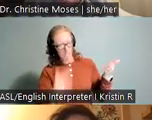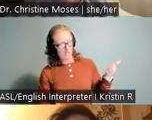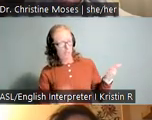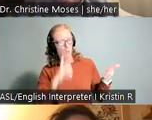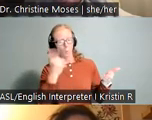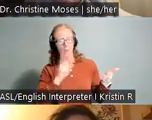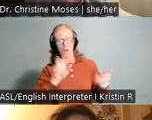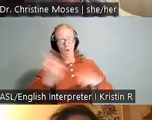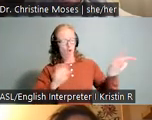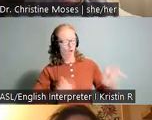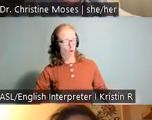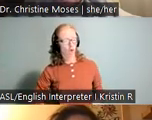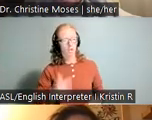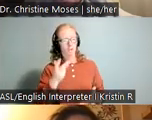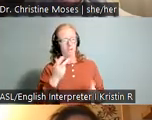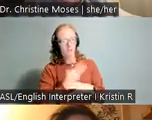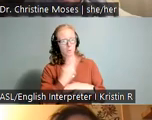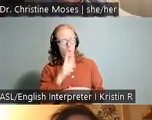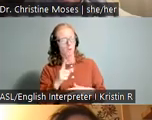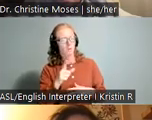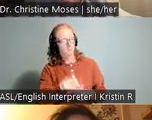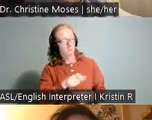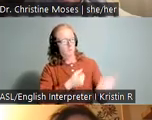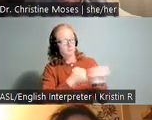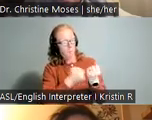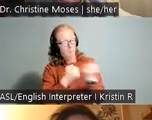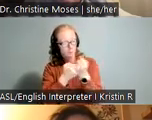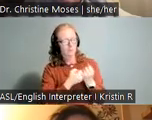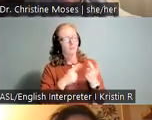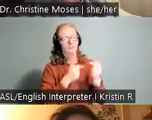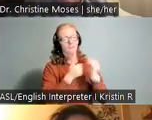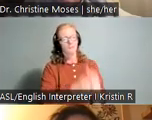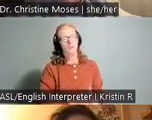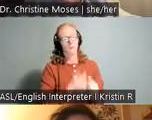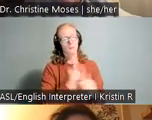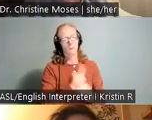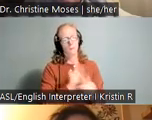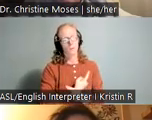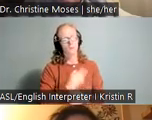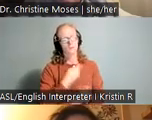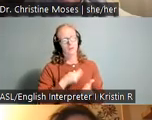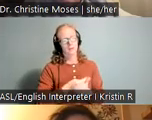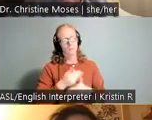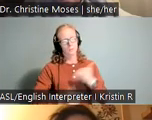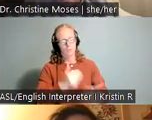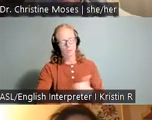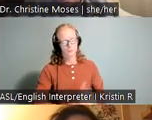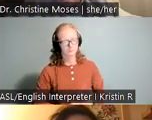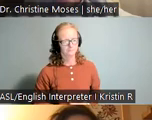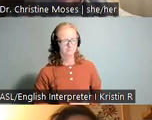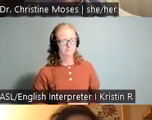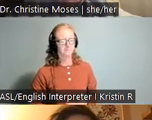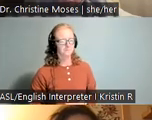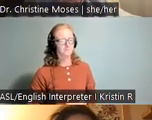to, you know, what it's supposed to go to, and, you know, following proper financial procedures and not, you know,